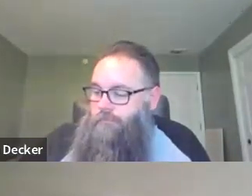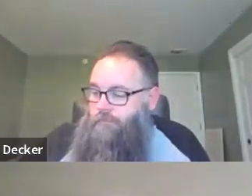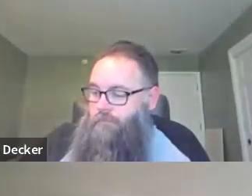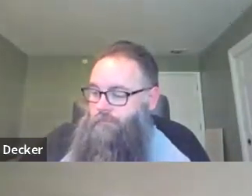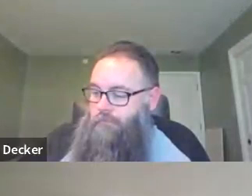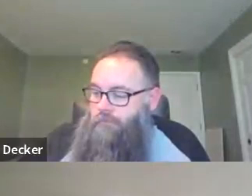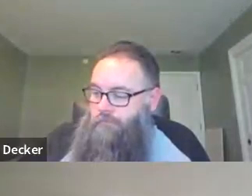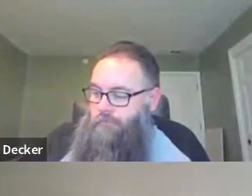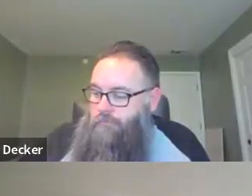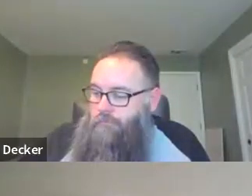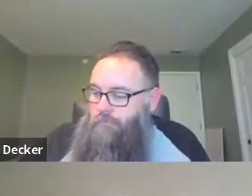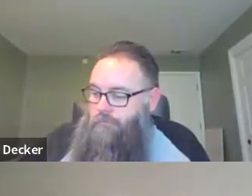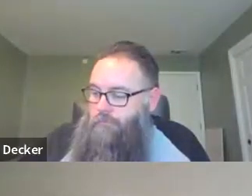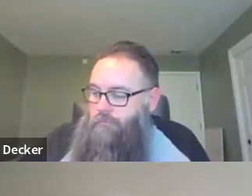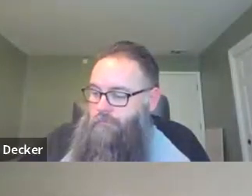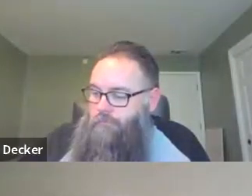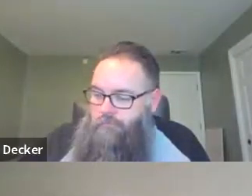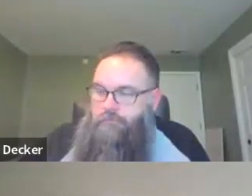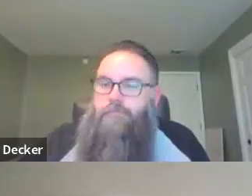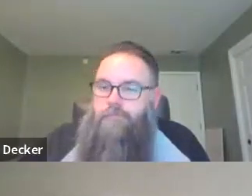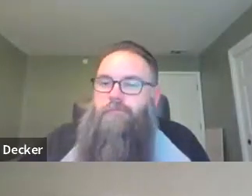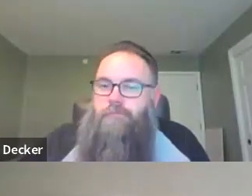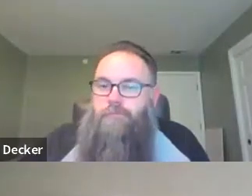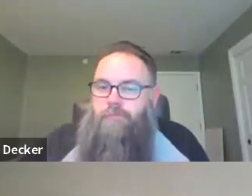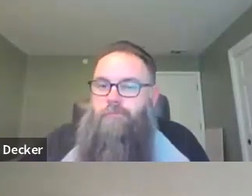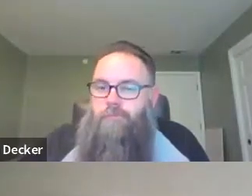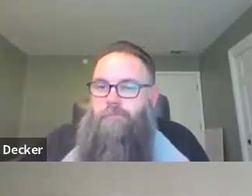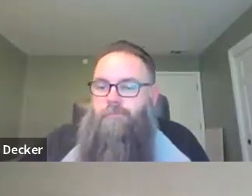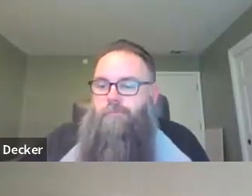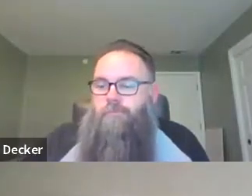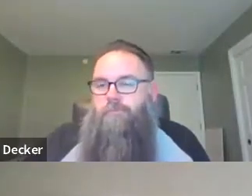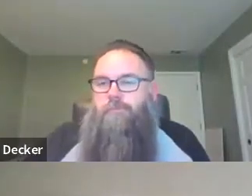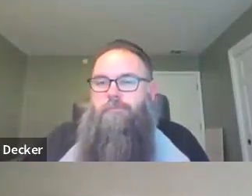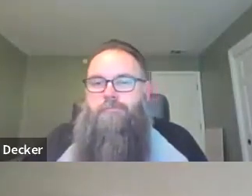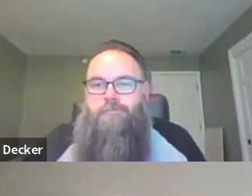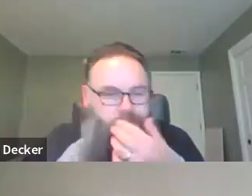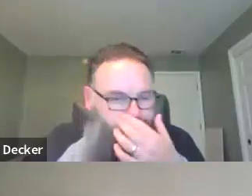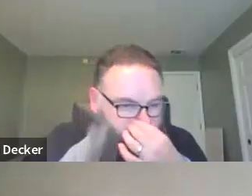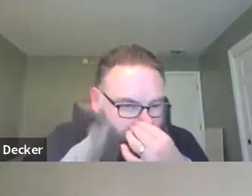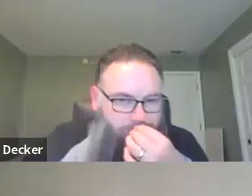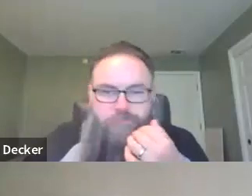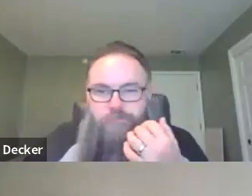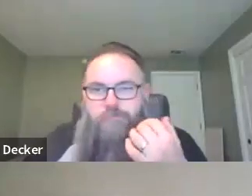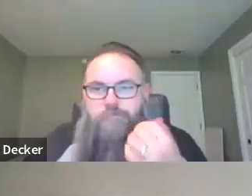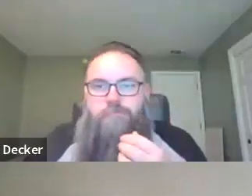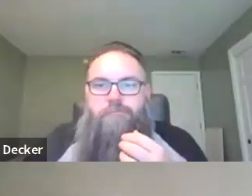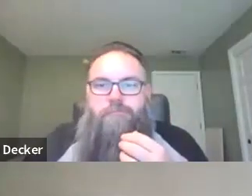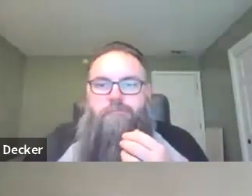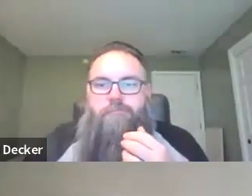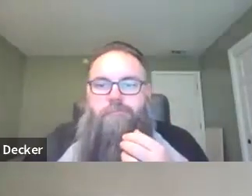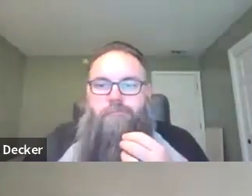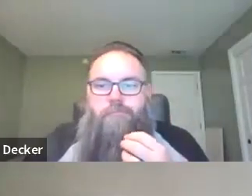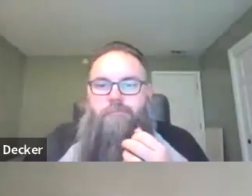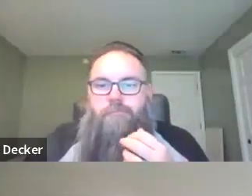say like you don't have to preload, you have to preload. And the smarter you are with preloading, the easier the rest of your life is, because then